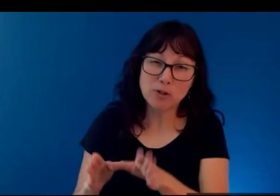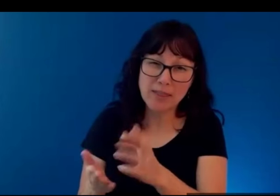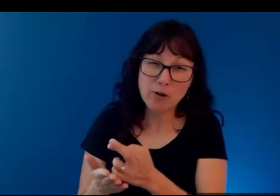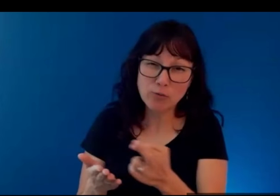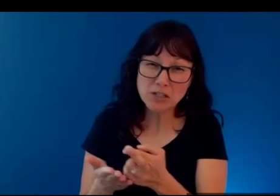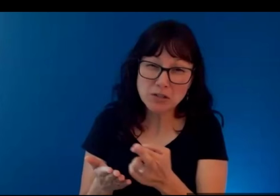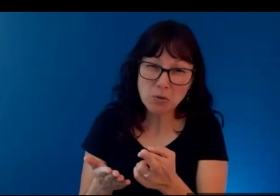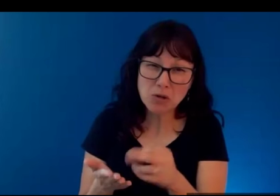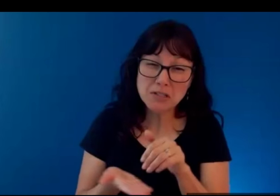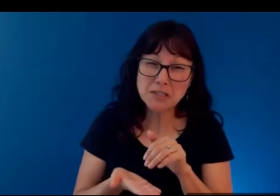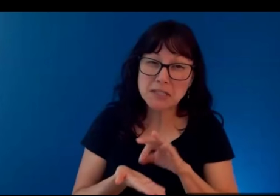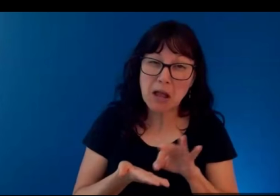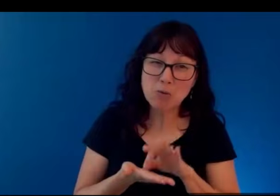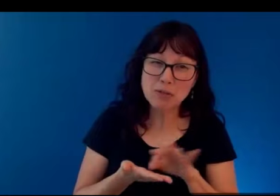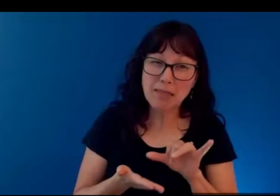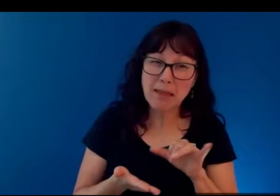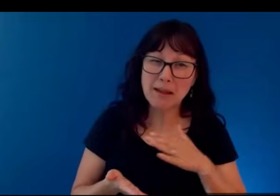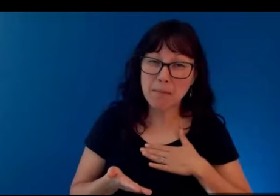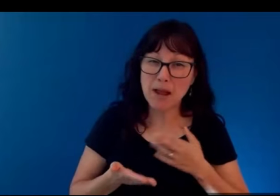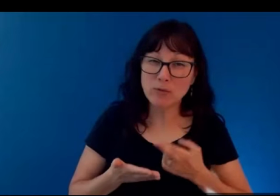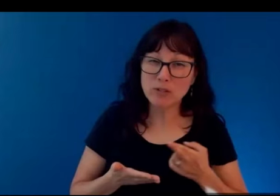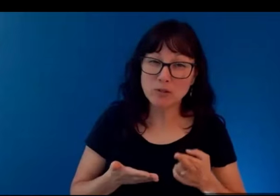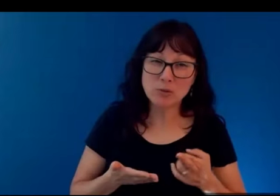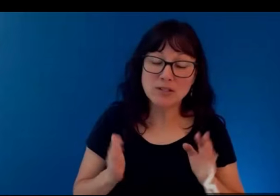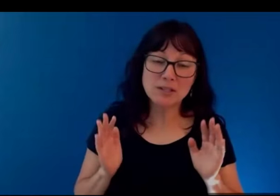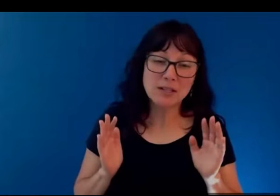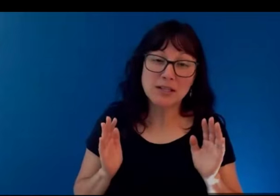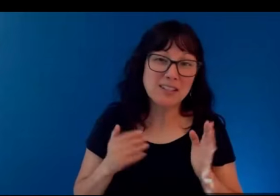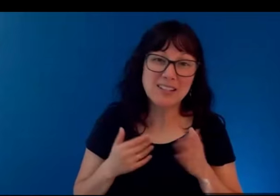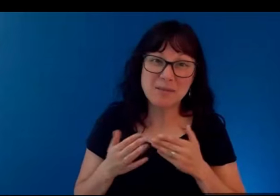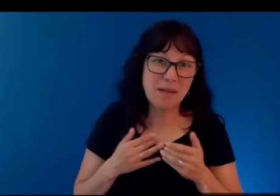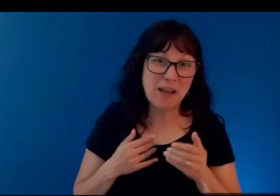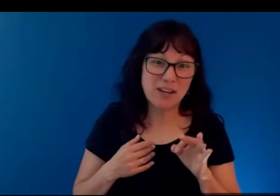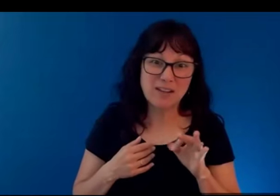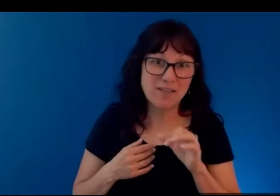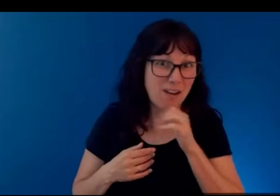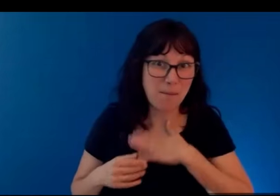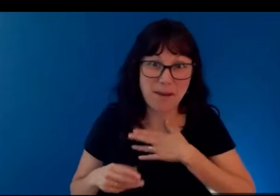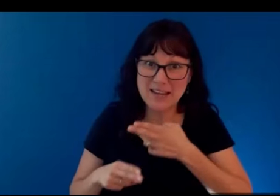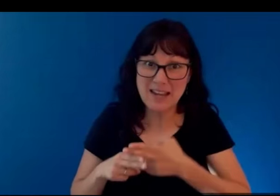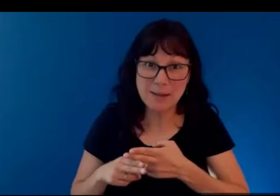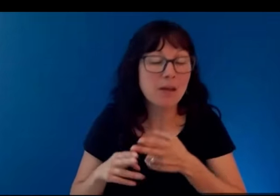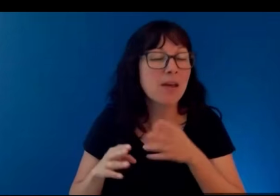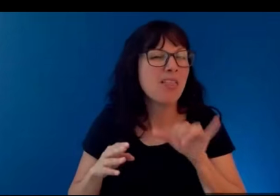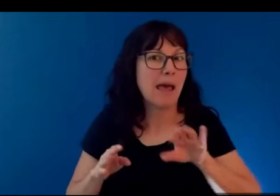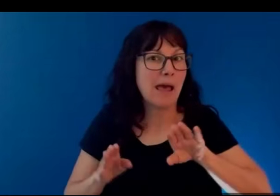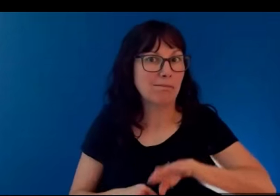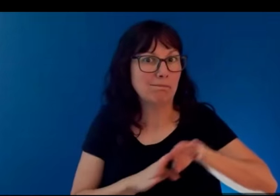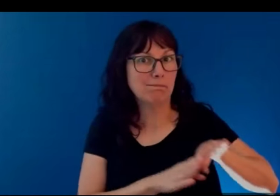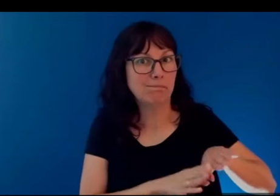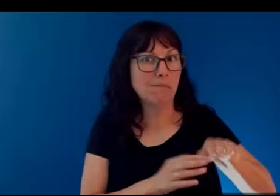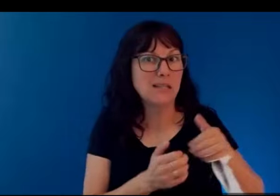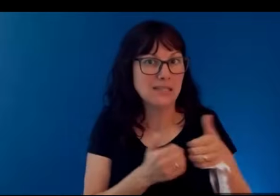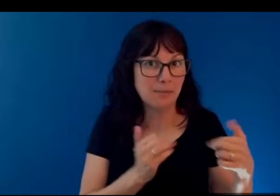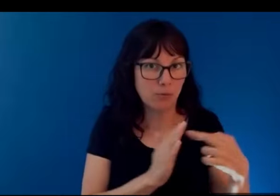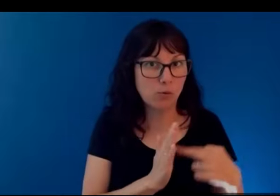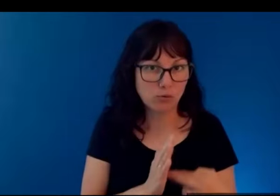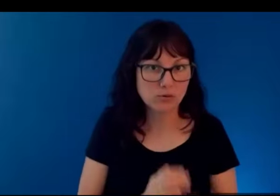resources as if they were my resources, even if they're not in my name. So that's a whole nother set of rules.